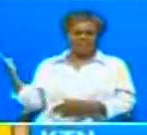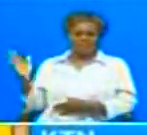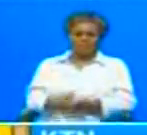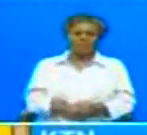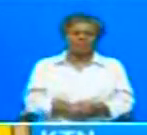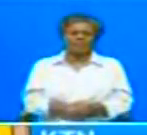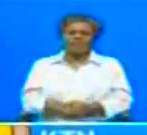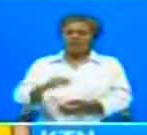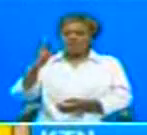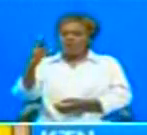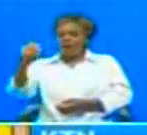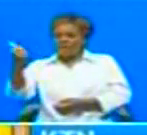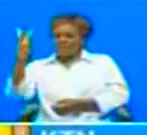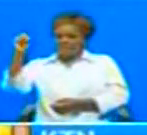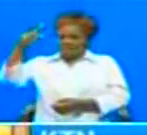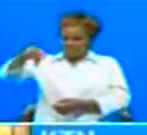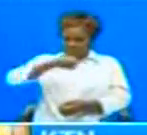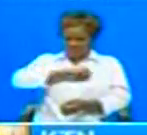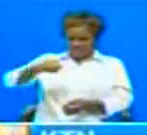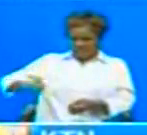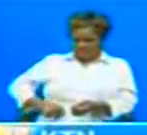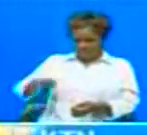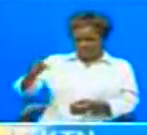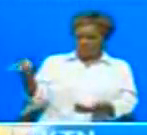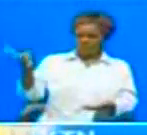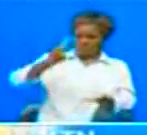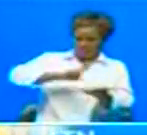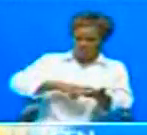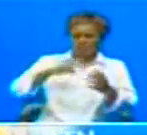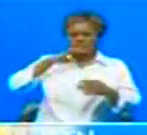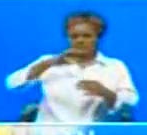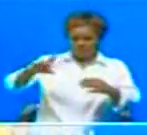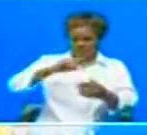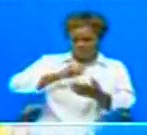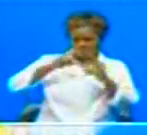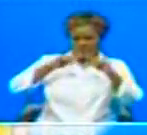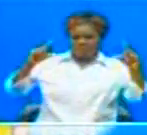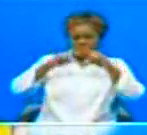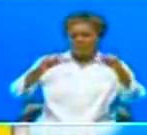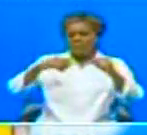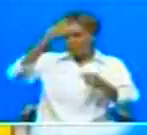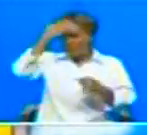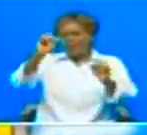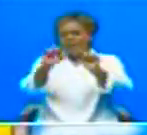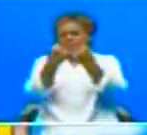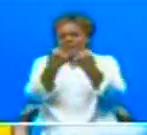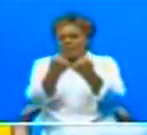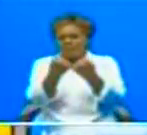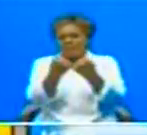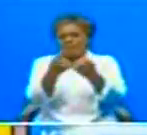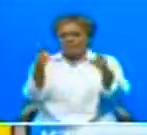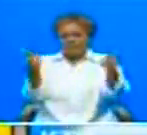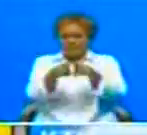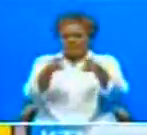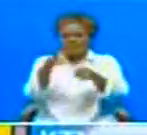Ole Ntutu and four other MPs were at the CID headquarters to record statements and further grilling over Monday's tragic incident. Ntutu was in the